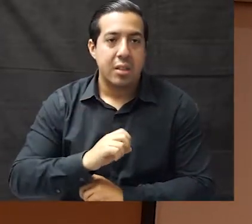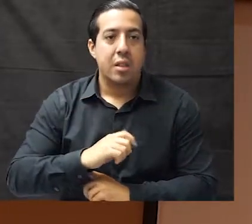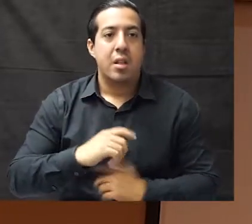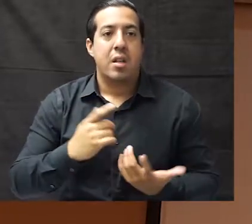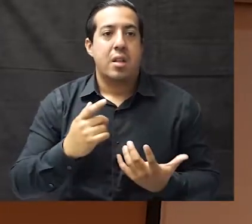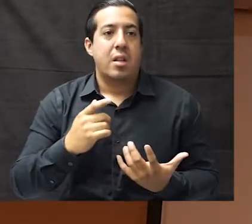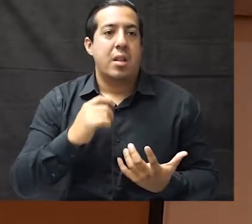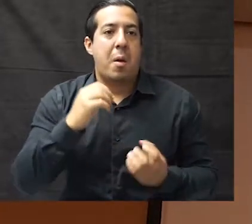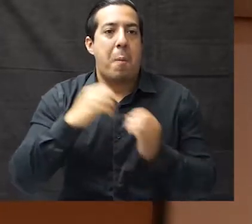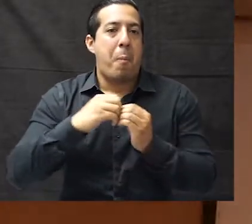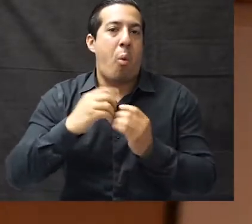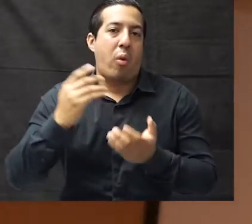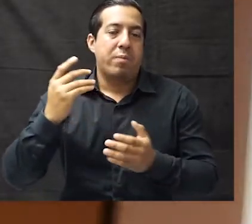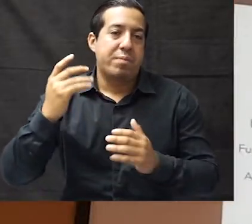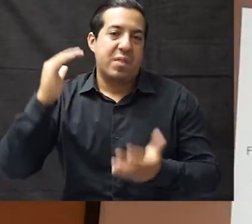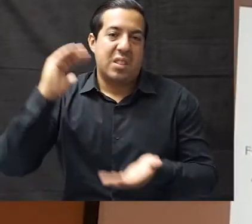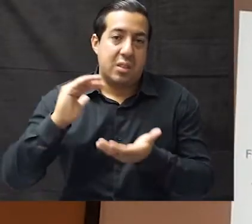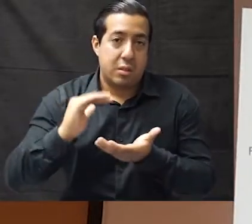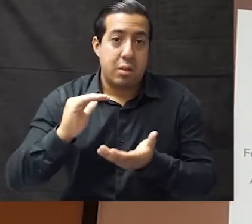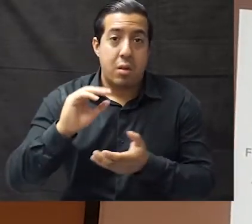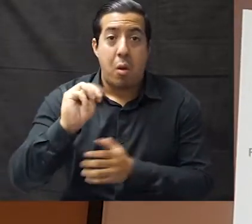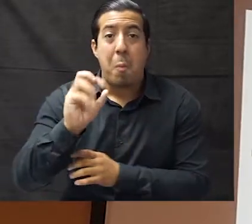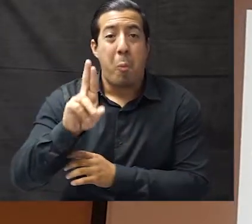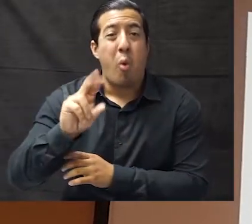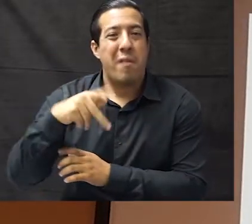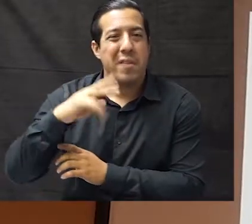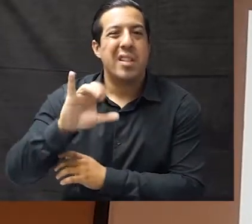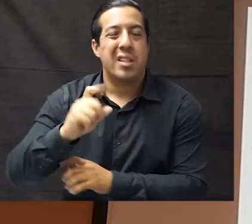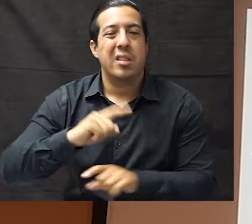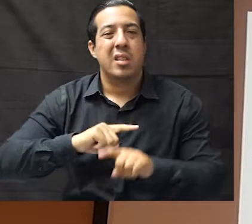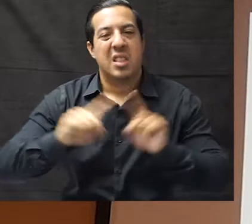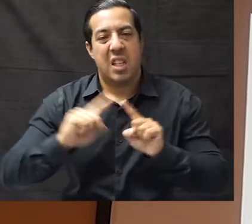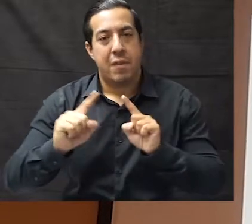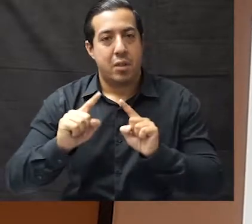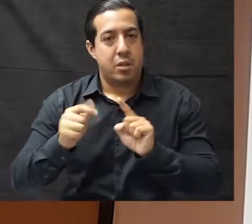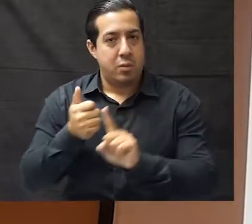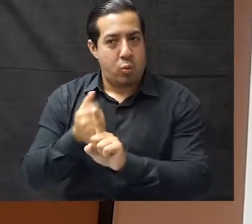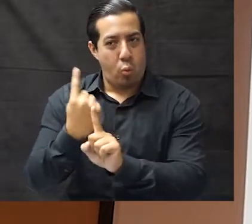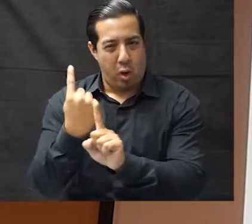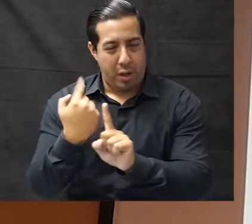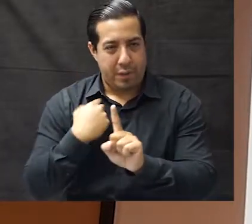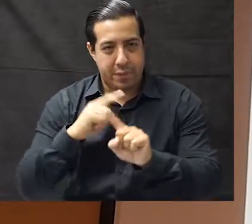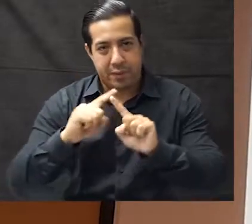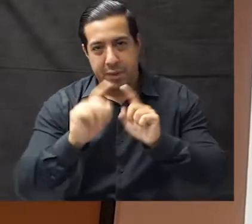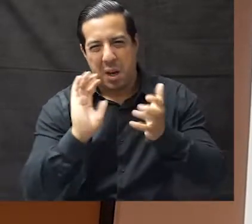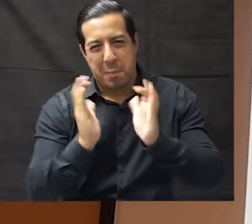twice as potent as morphine. Heroin's about 5 times as potent as morphine.